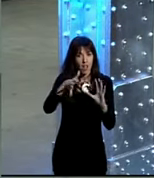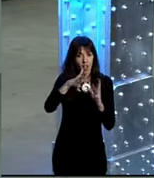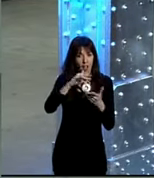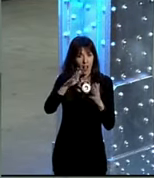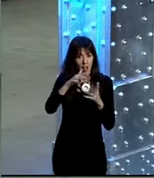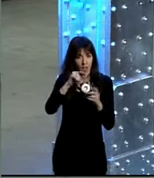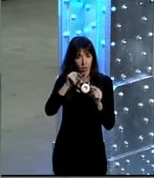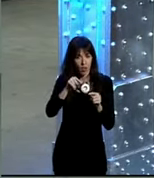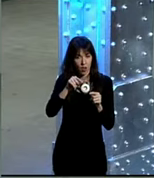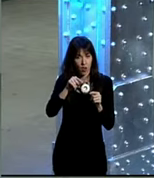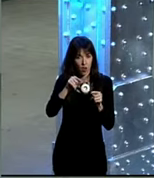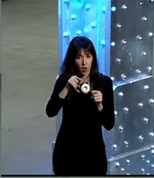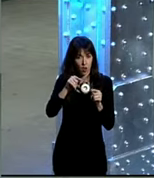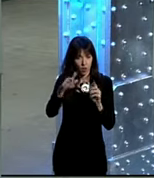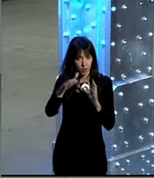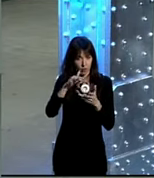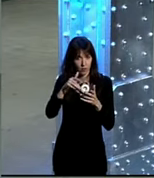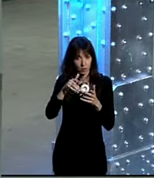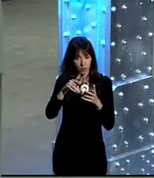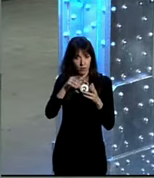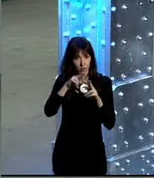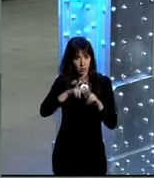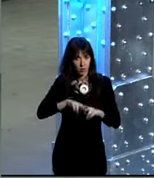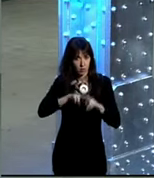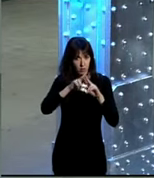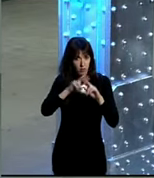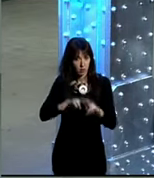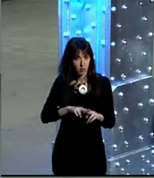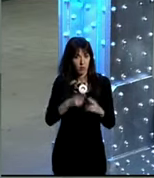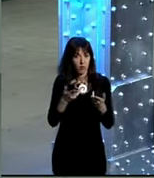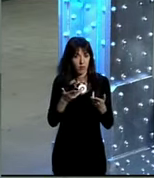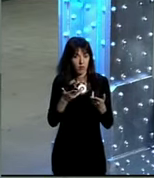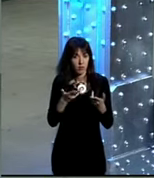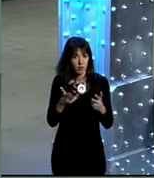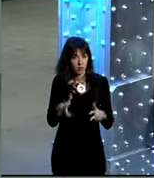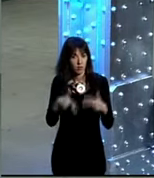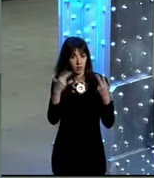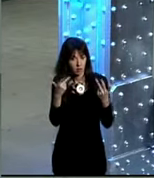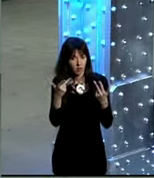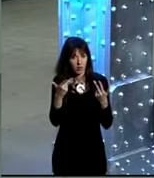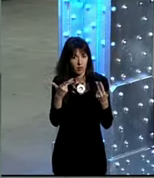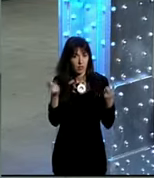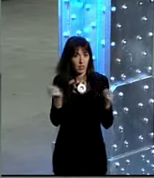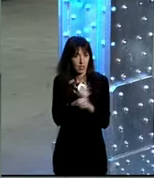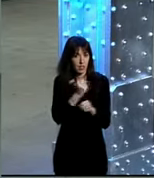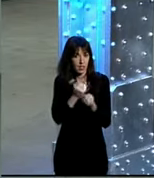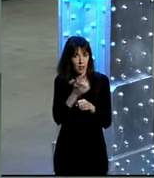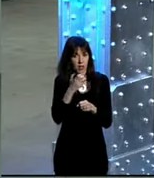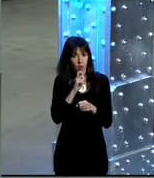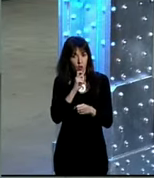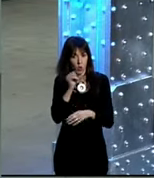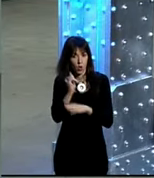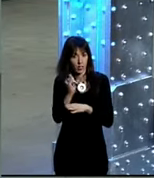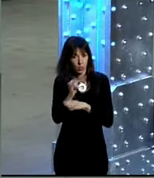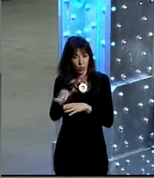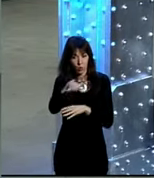Institute for Further Education, who agreed to do a multi-language course for senior citizens, how to use iPads and